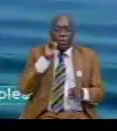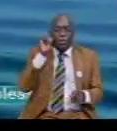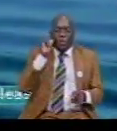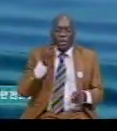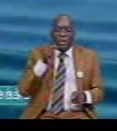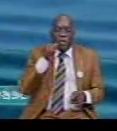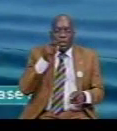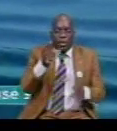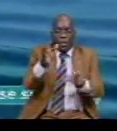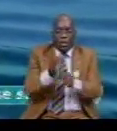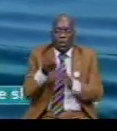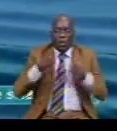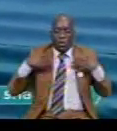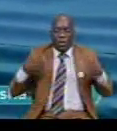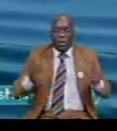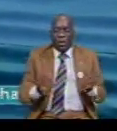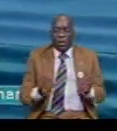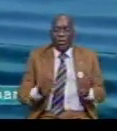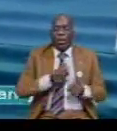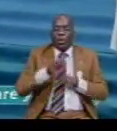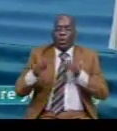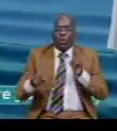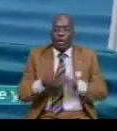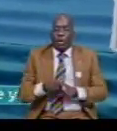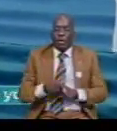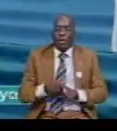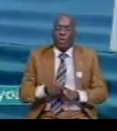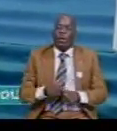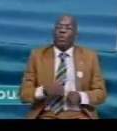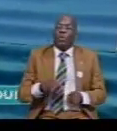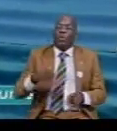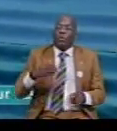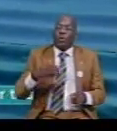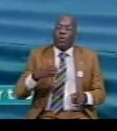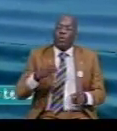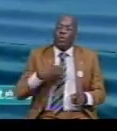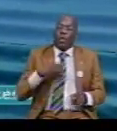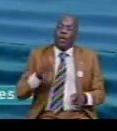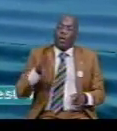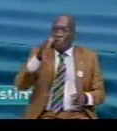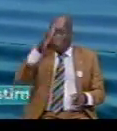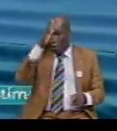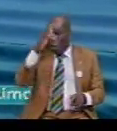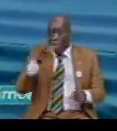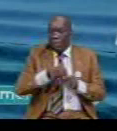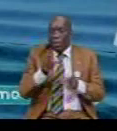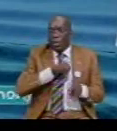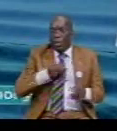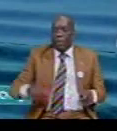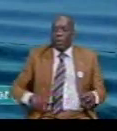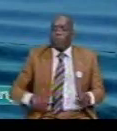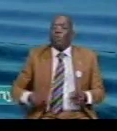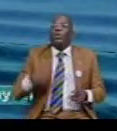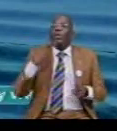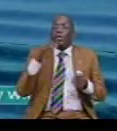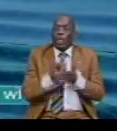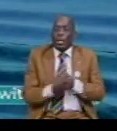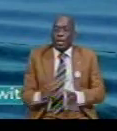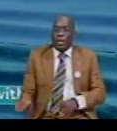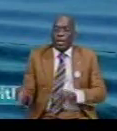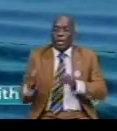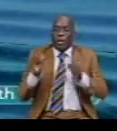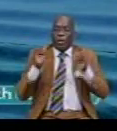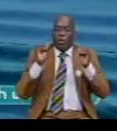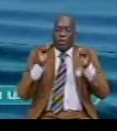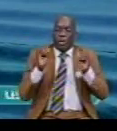mi nigba ti baba mi nu oluwa so wi pe ka gbowo wa lebi to ndun wa odo lati 1982 ni mo tin ja anfani baba